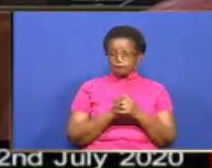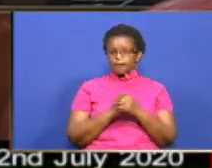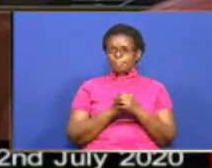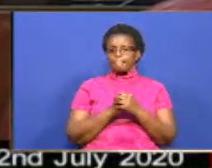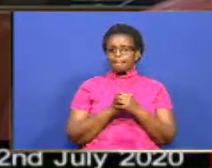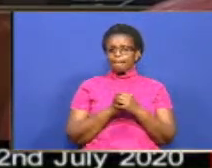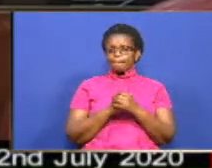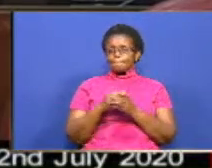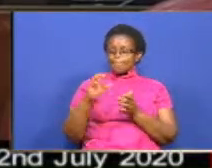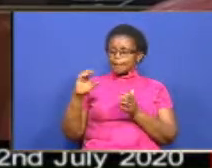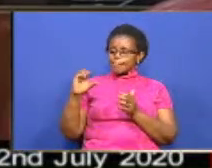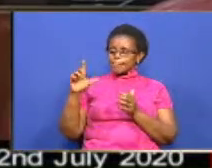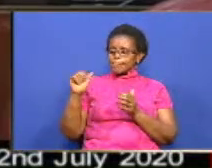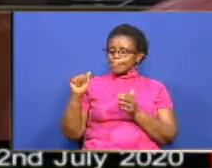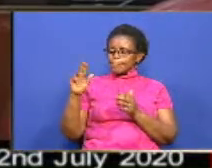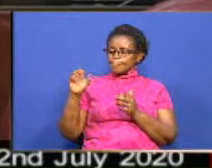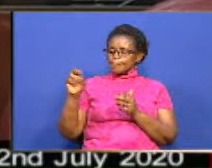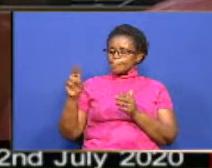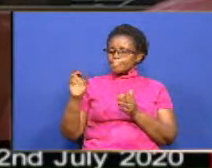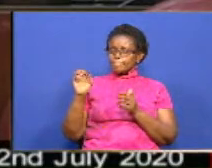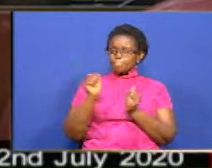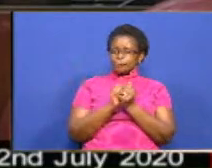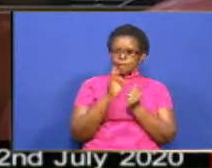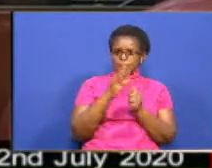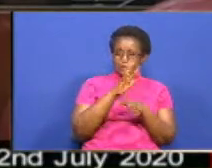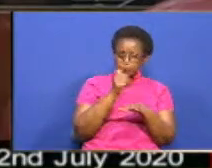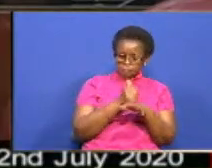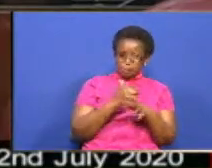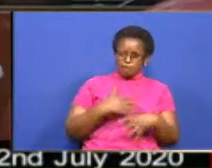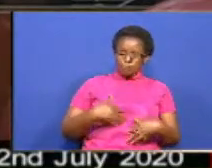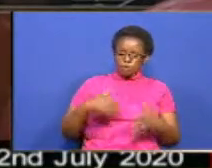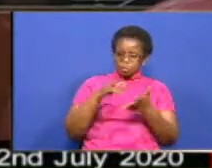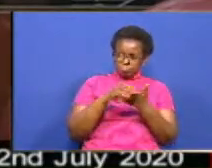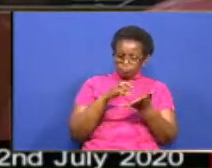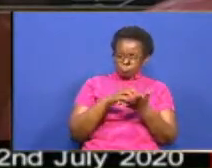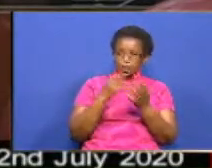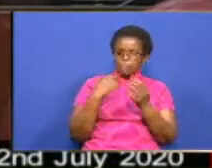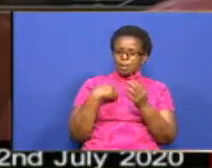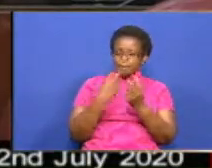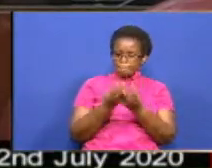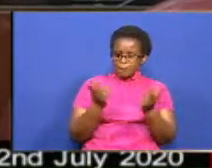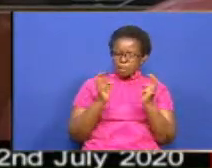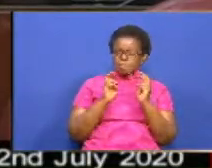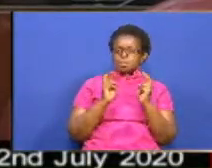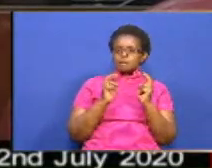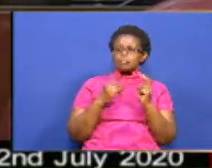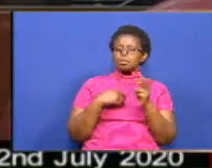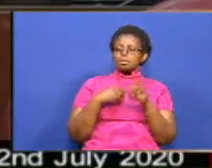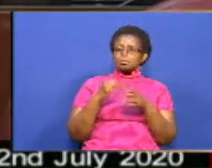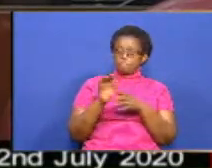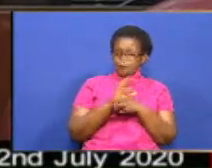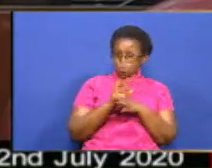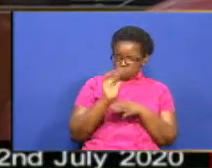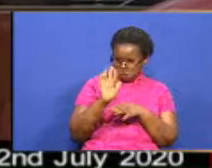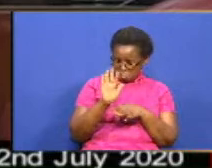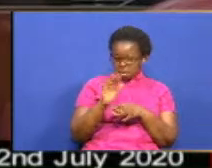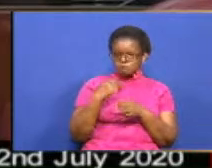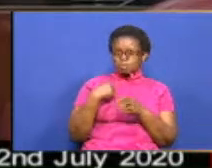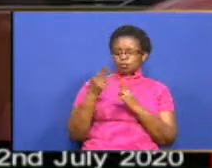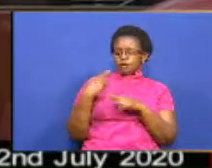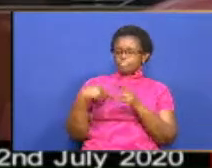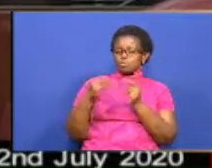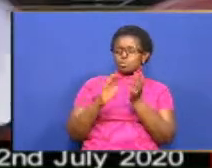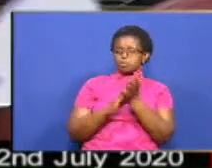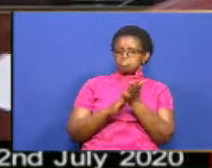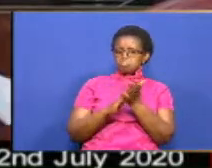Further, Clause 13, Madam Speaker, establishes the Refugee Status Eligibility Panel, whose function shall be to review recommendations made